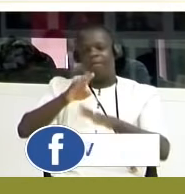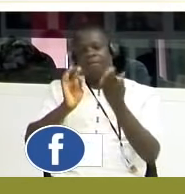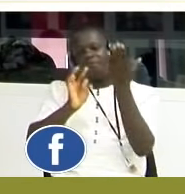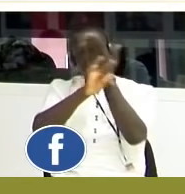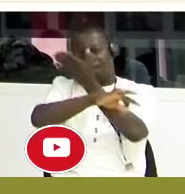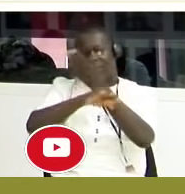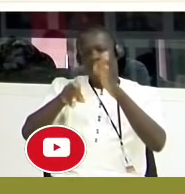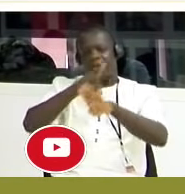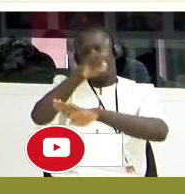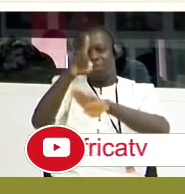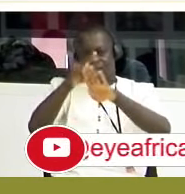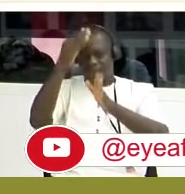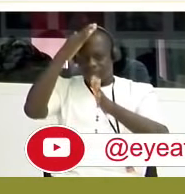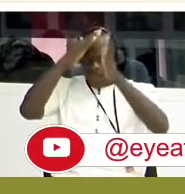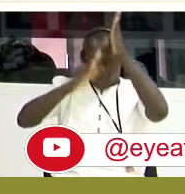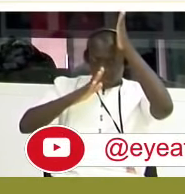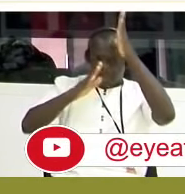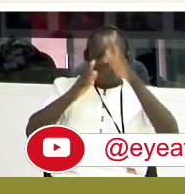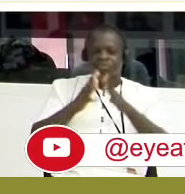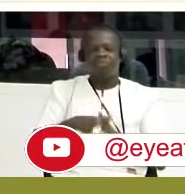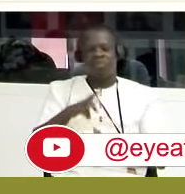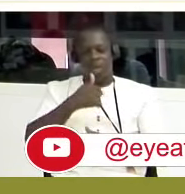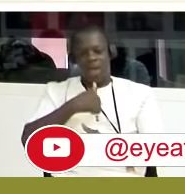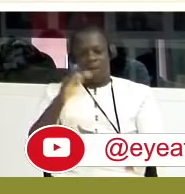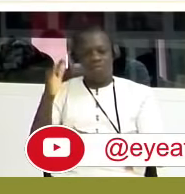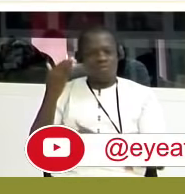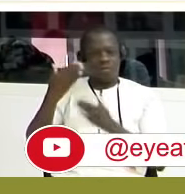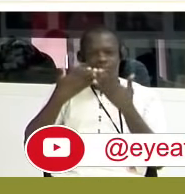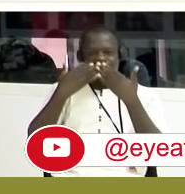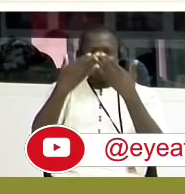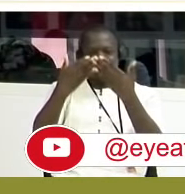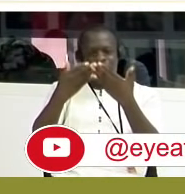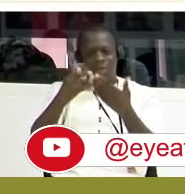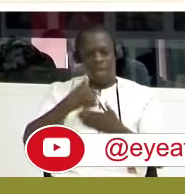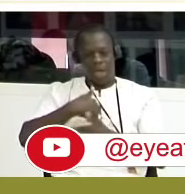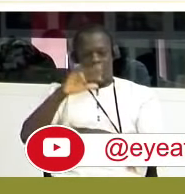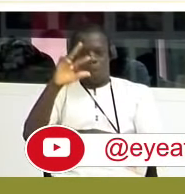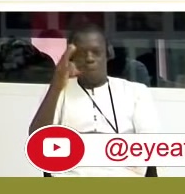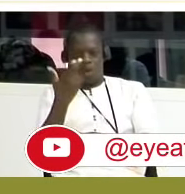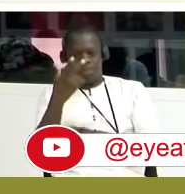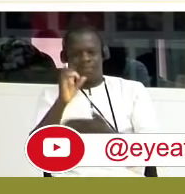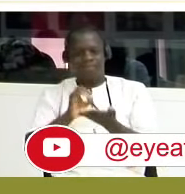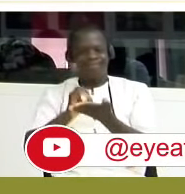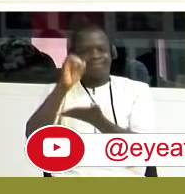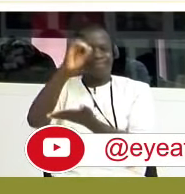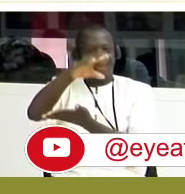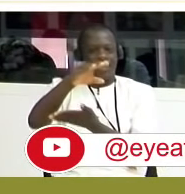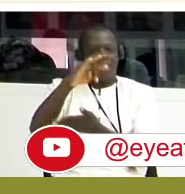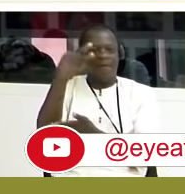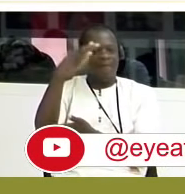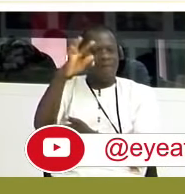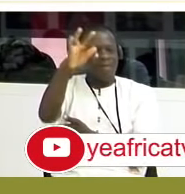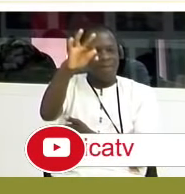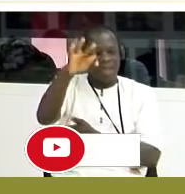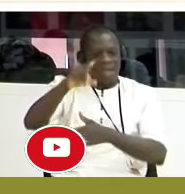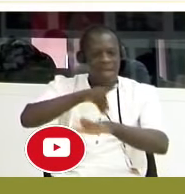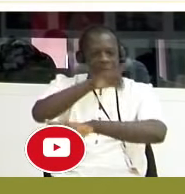And I was informed that I'll be posted at Farafenye military barracks.